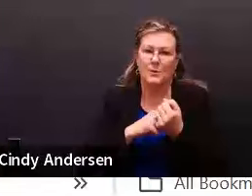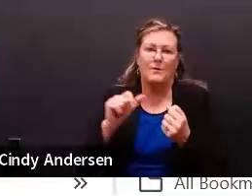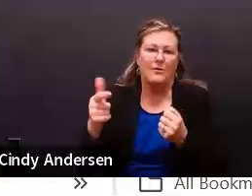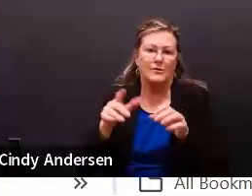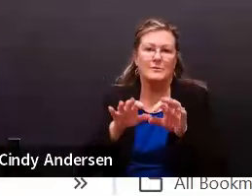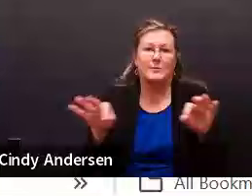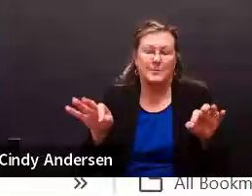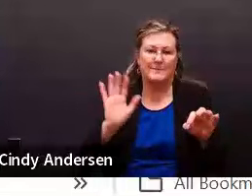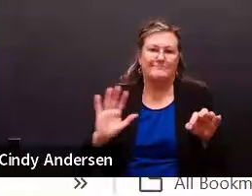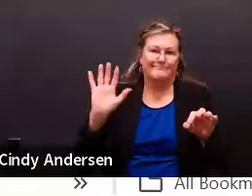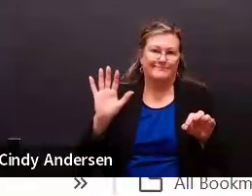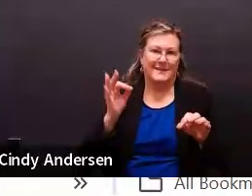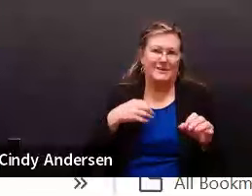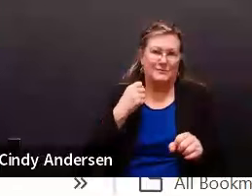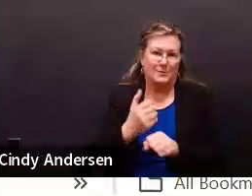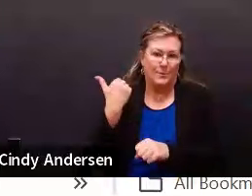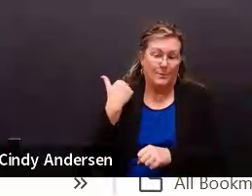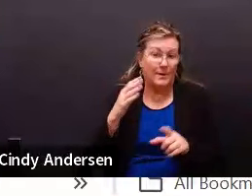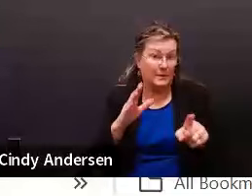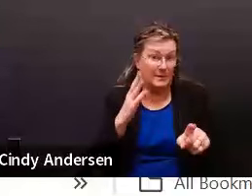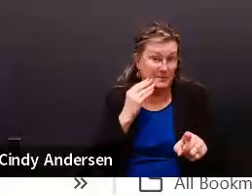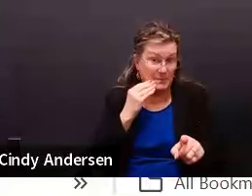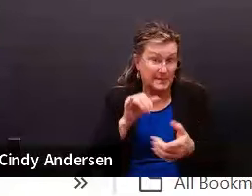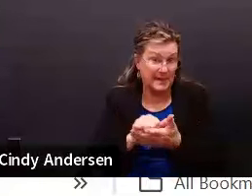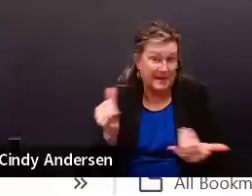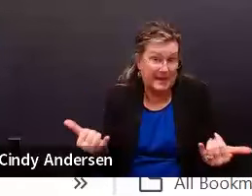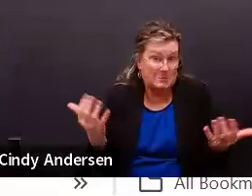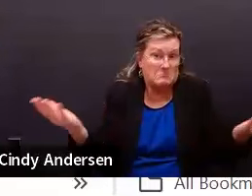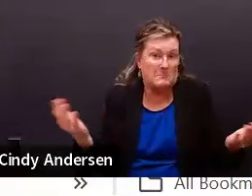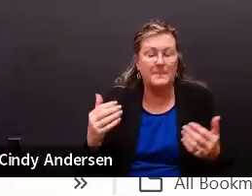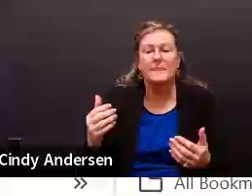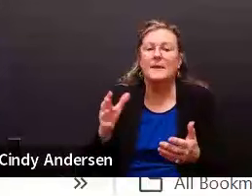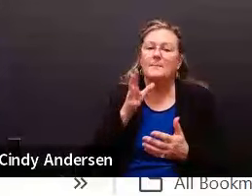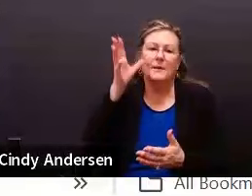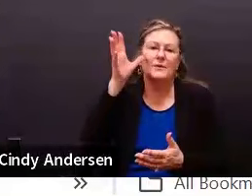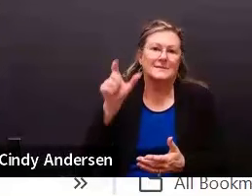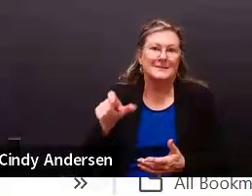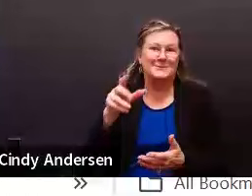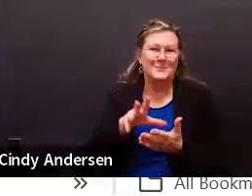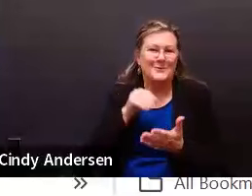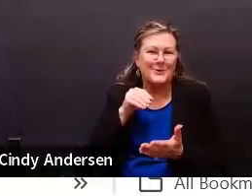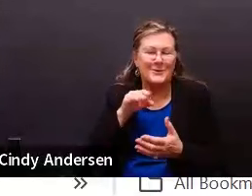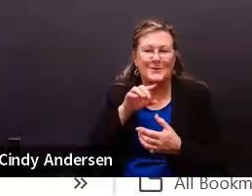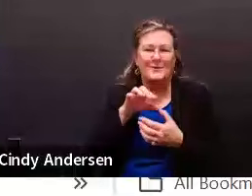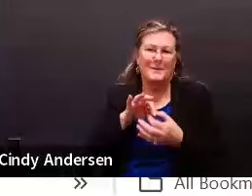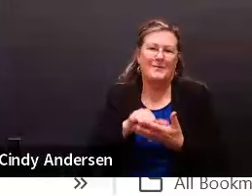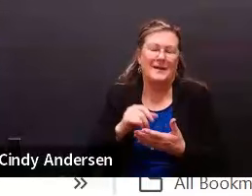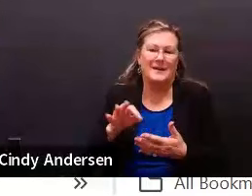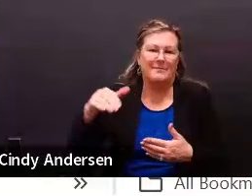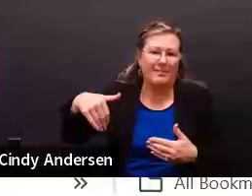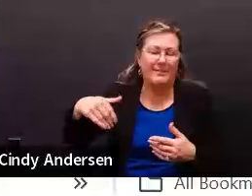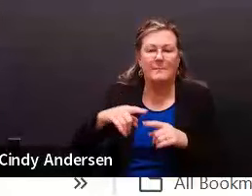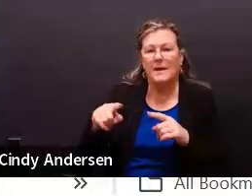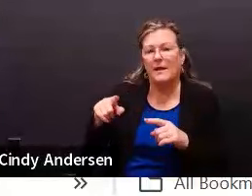diploma at that time. So I don't know what you're kind of experiencing with parents now. I think obviously parents need to learn about it if they haven't already, but those that were in those